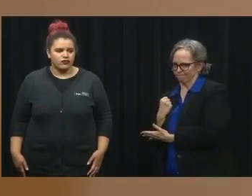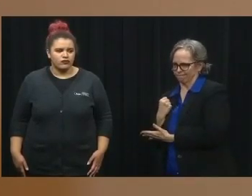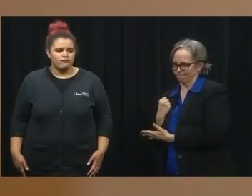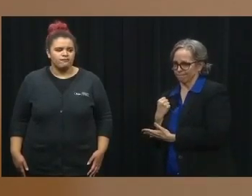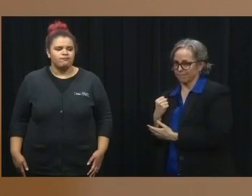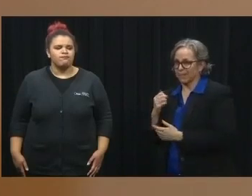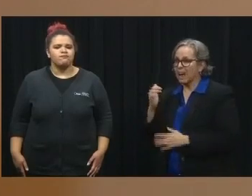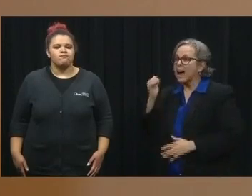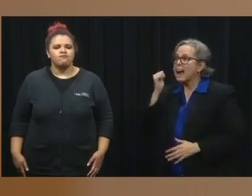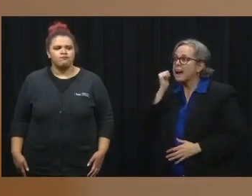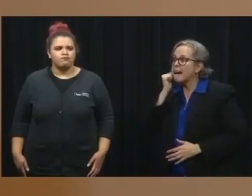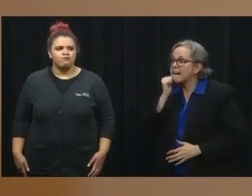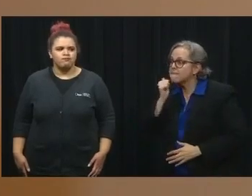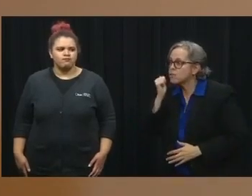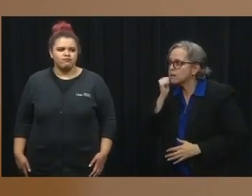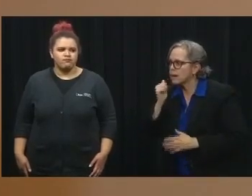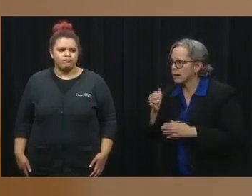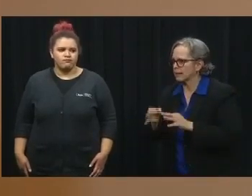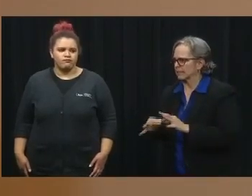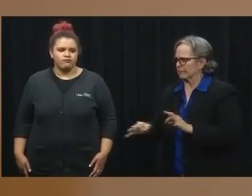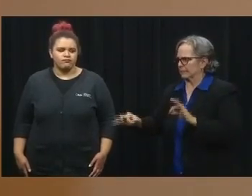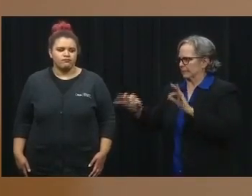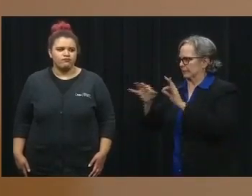you. Thank you.